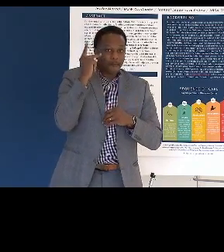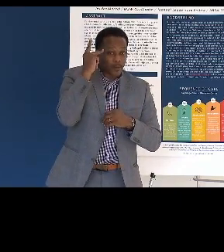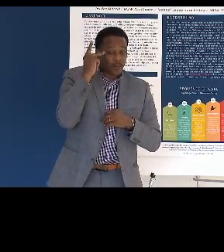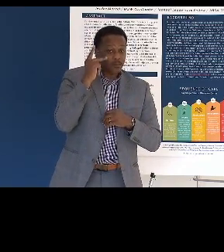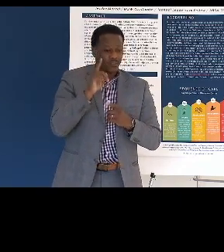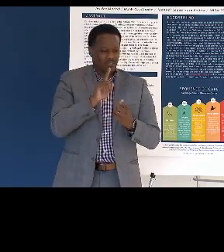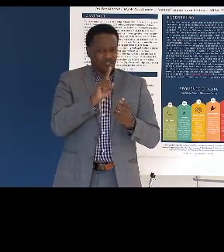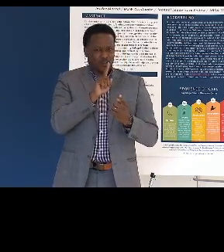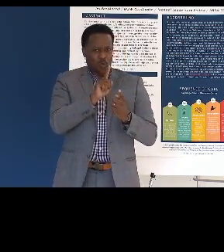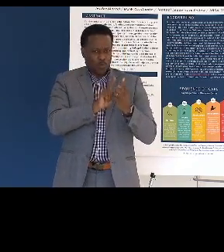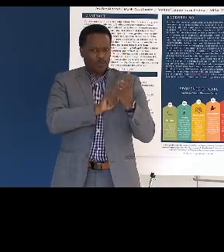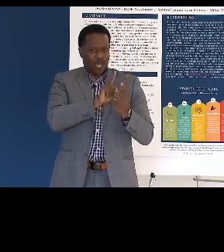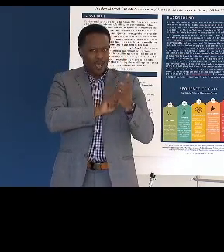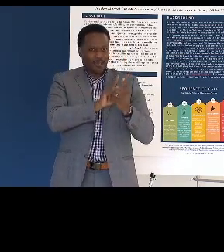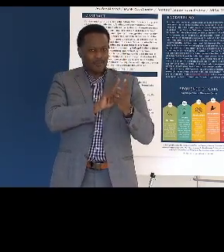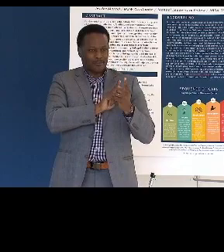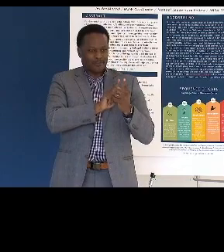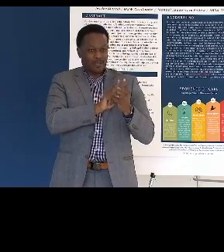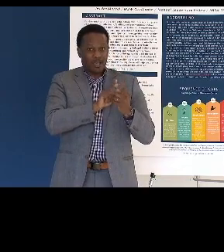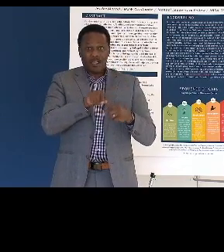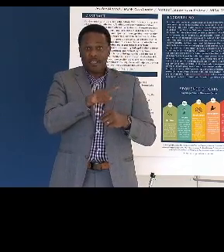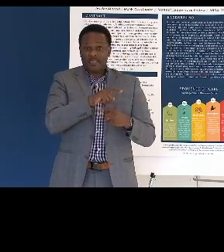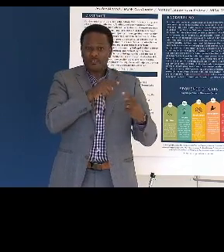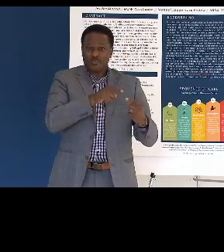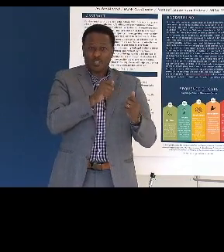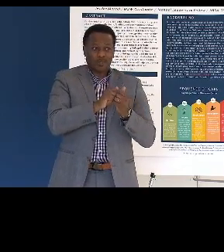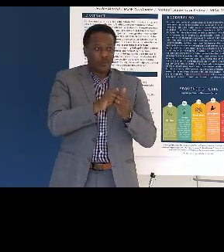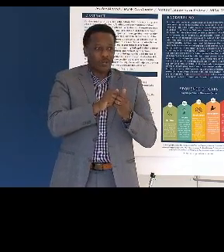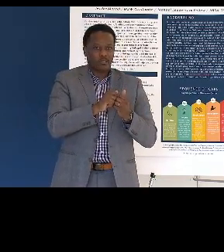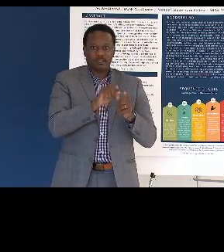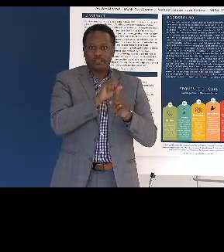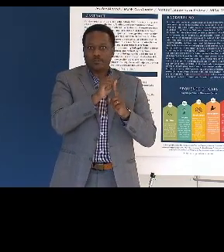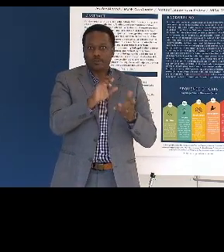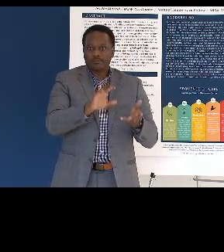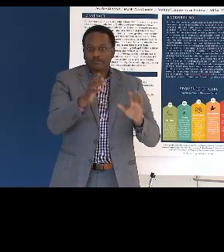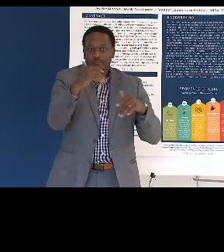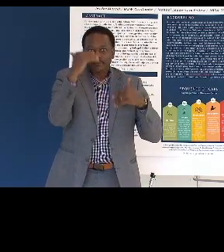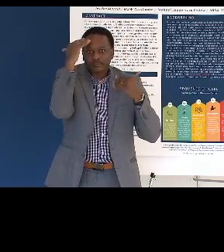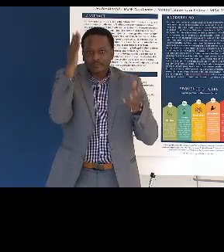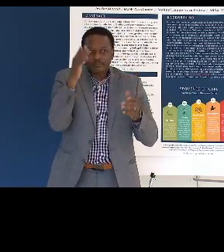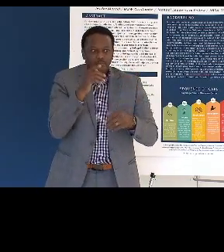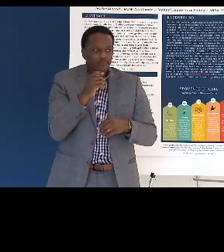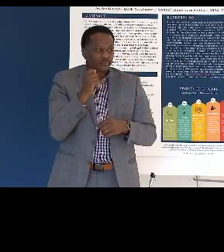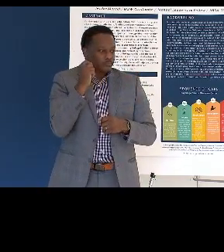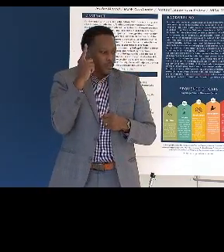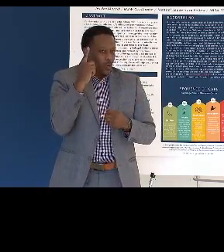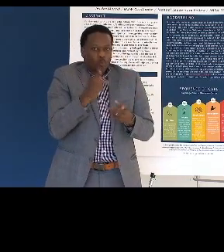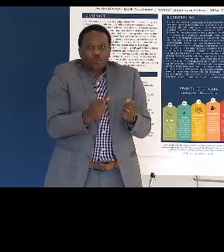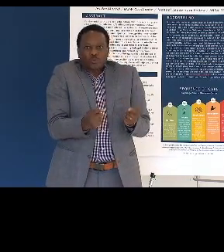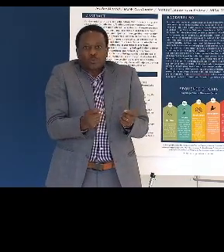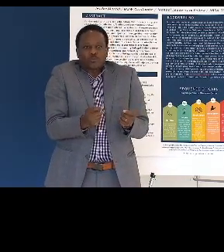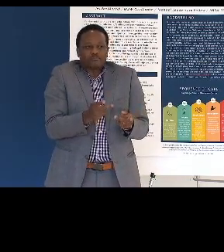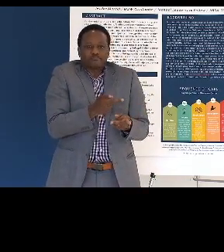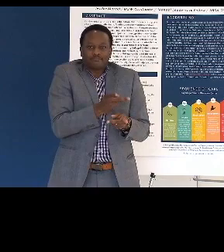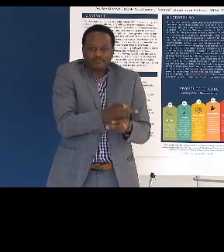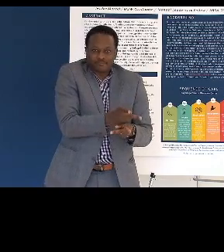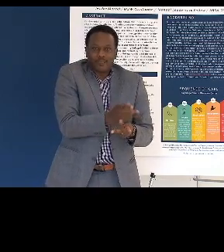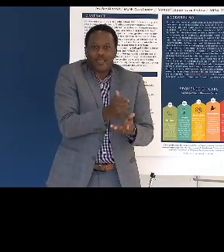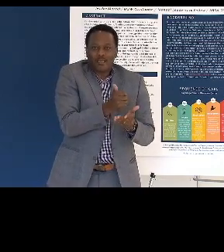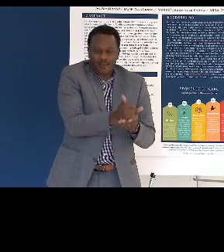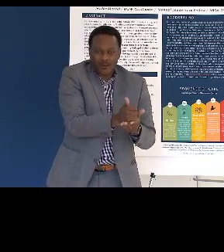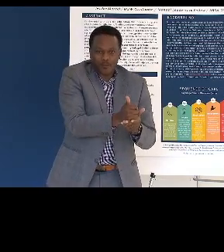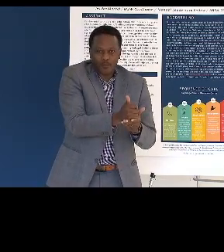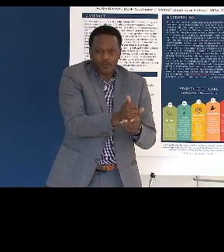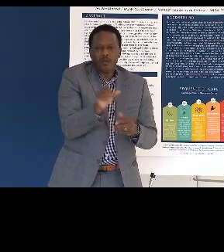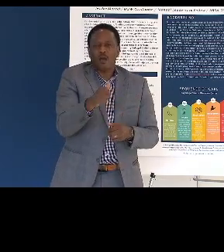when they are struggling with a crisis or an area where they are unfamiliar with. Another important component is that